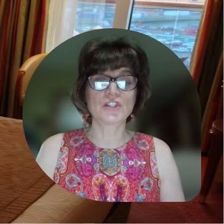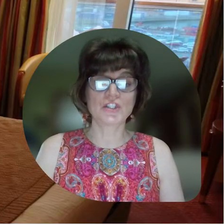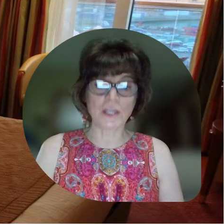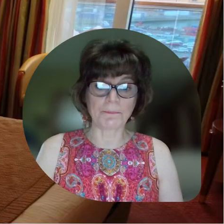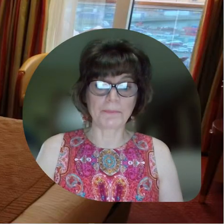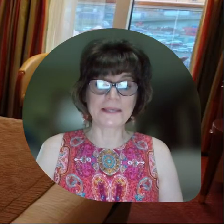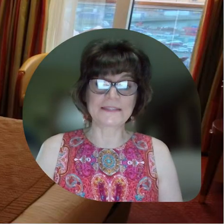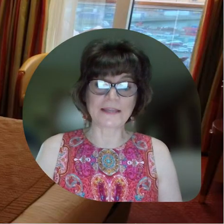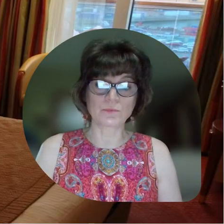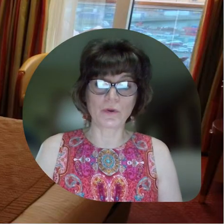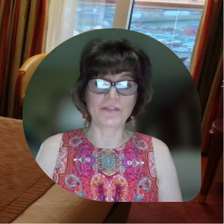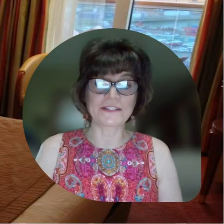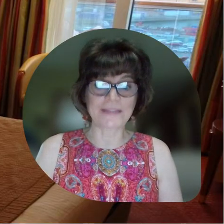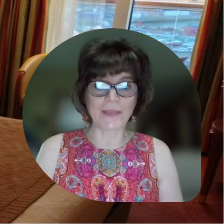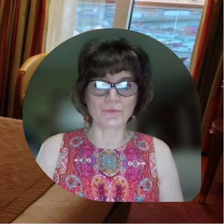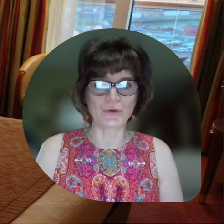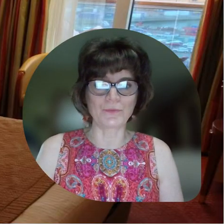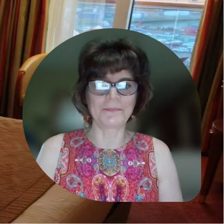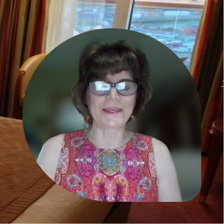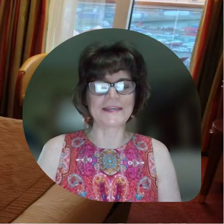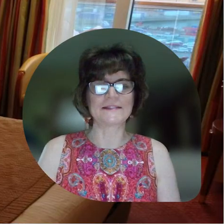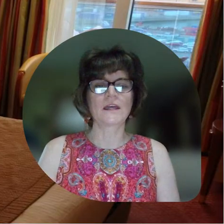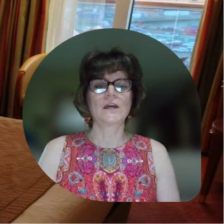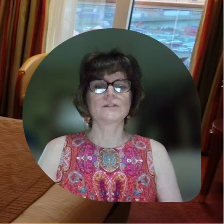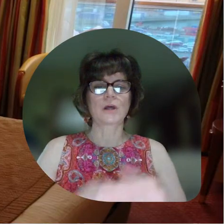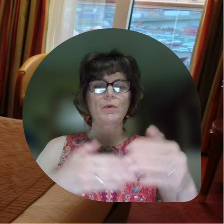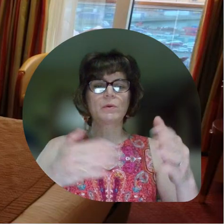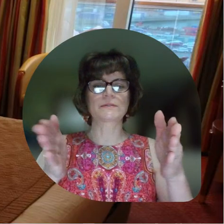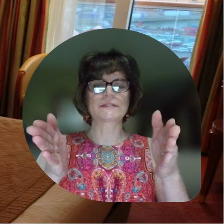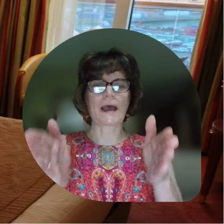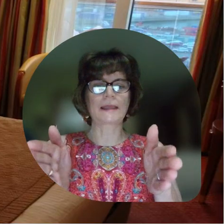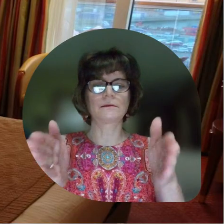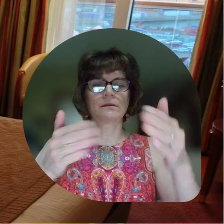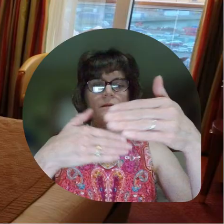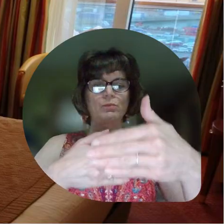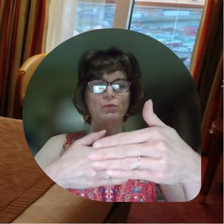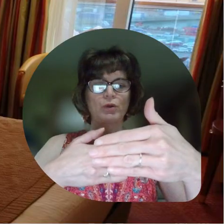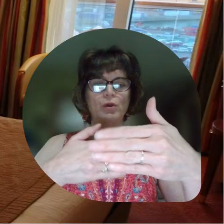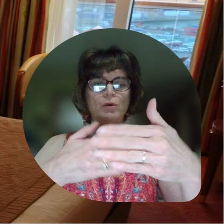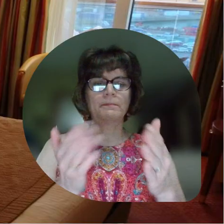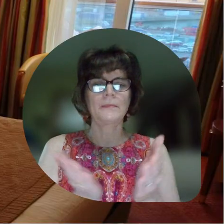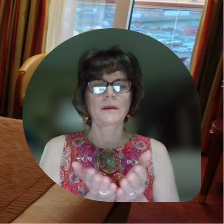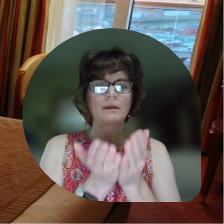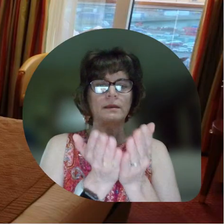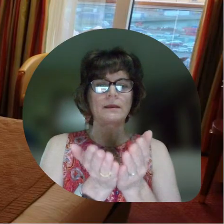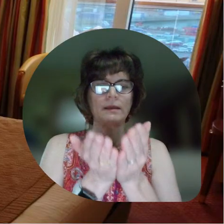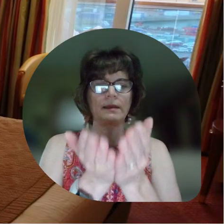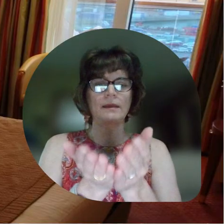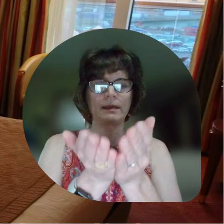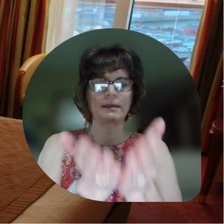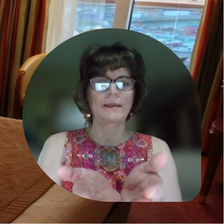sign ship because that's where the stateroom is. So we will sign room,